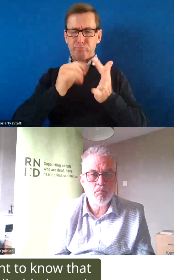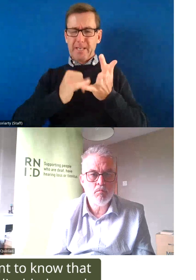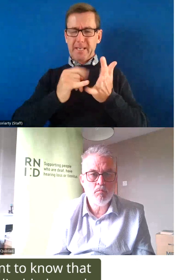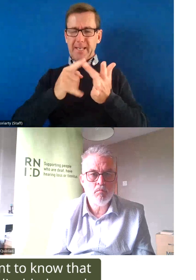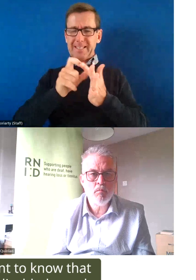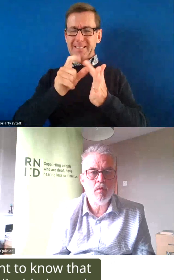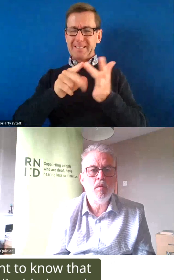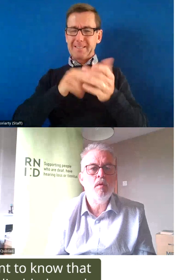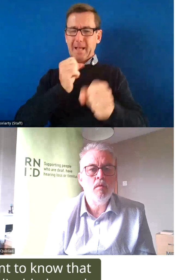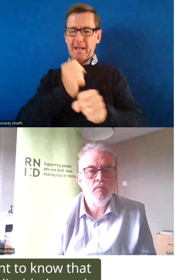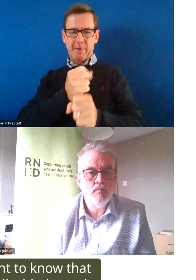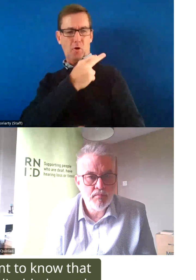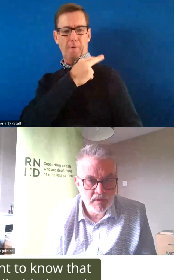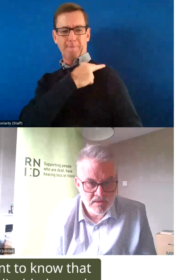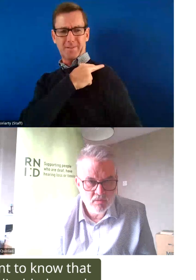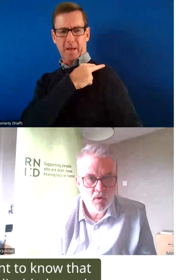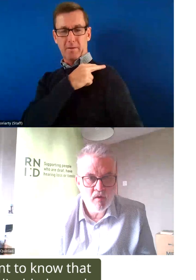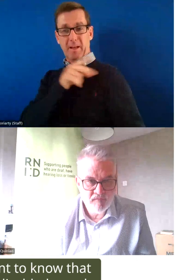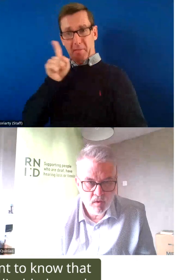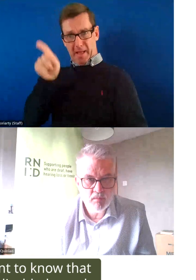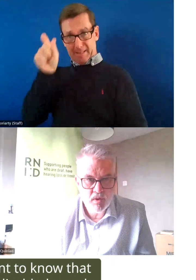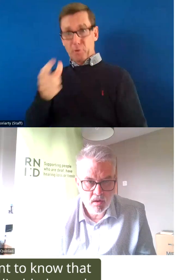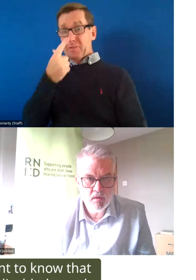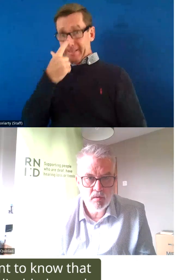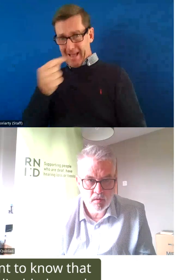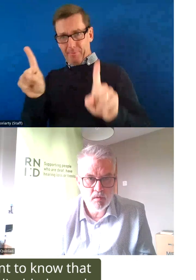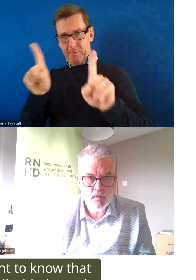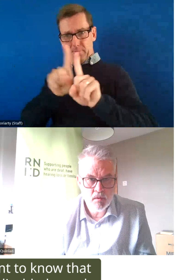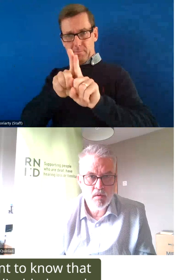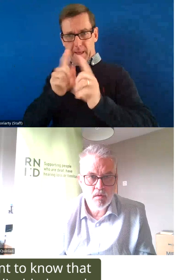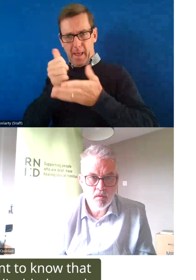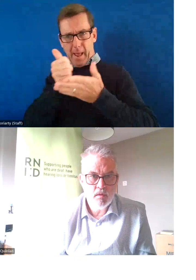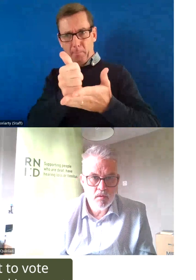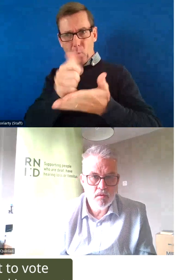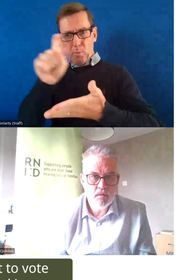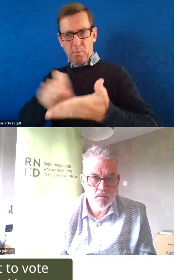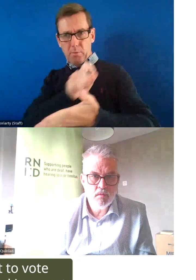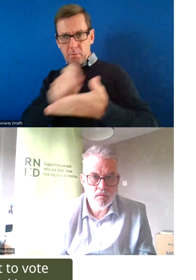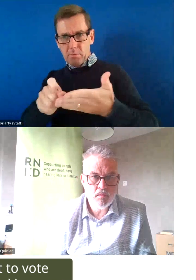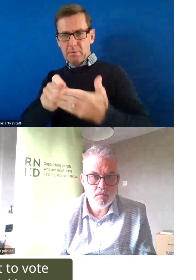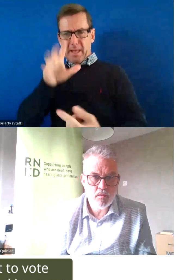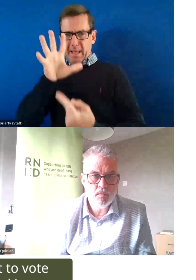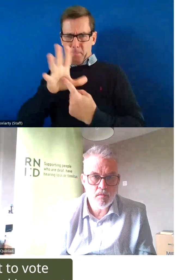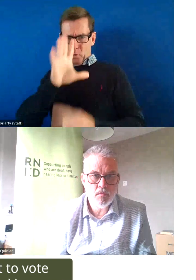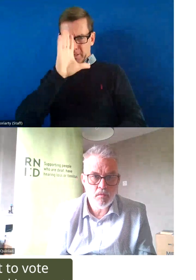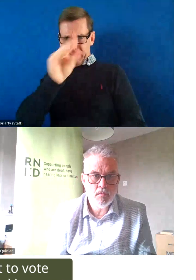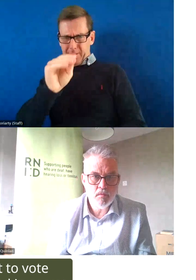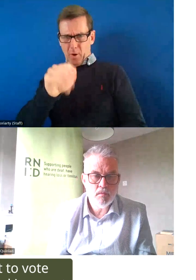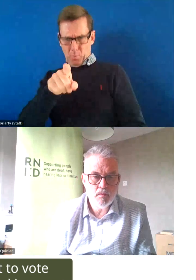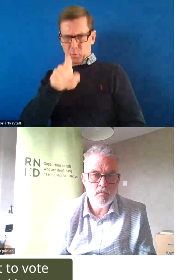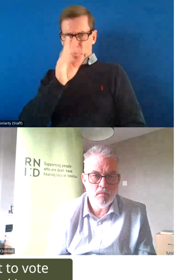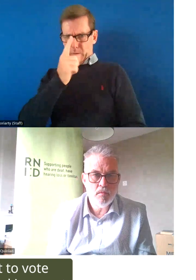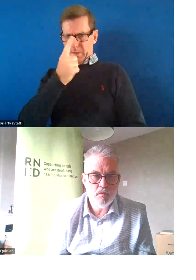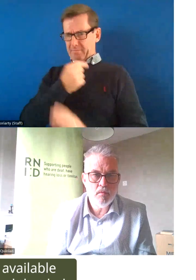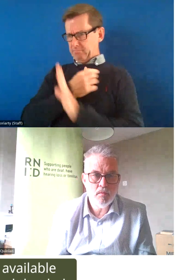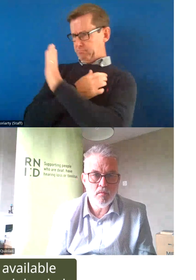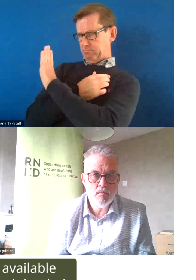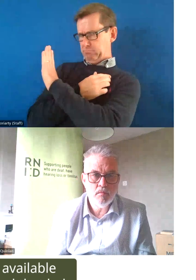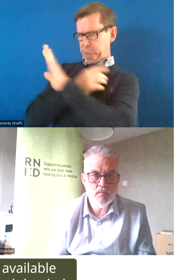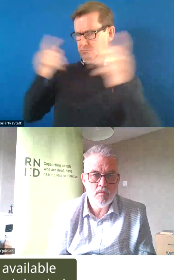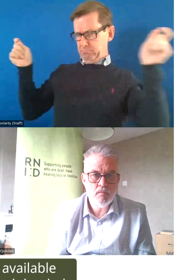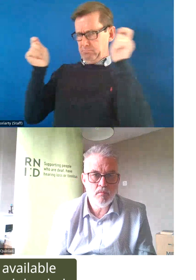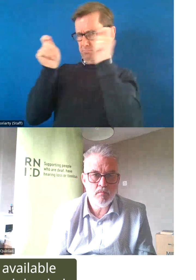help. So while it's important to note that everybody, including disabled people, have the right to vote independently and in secret,